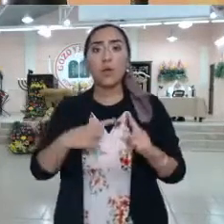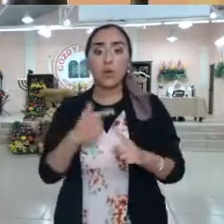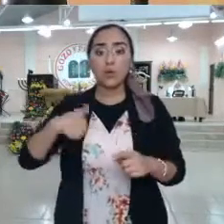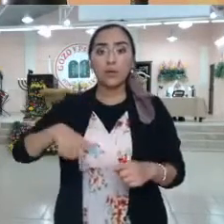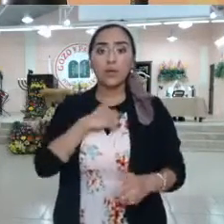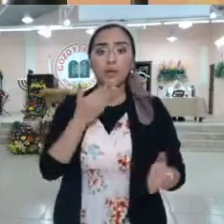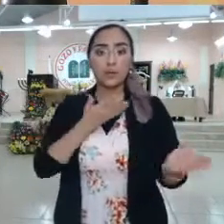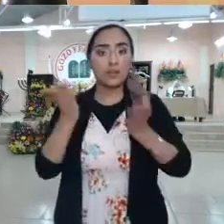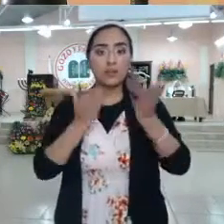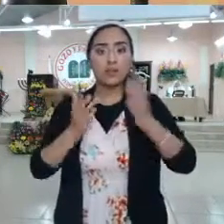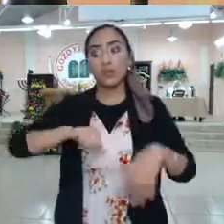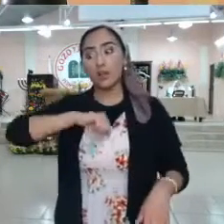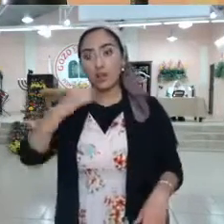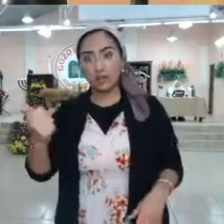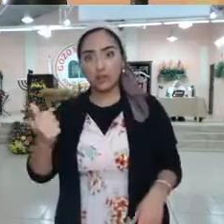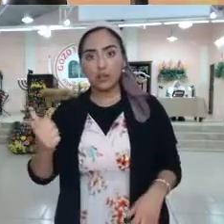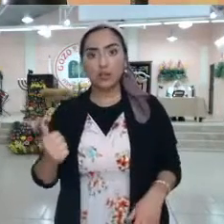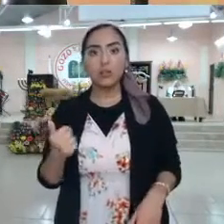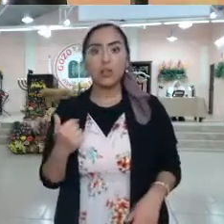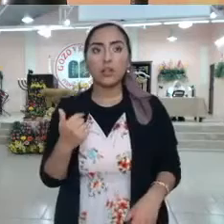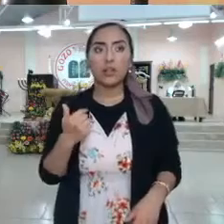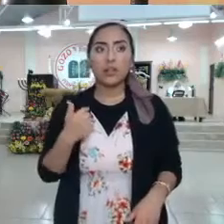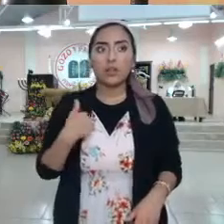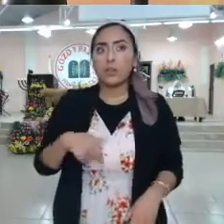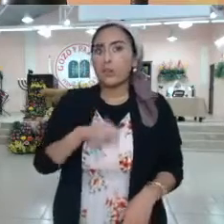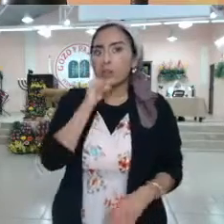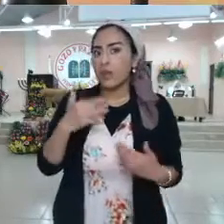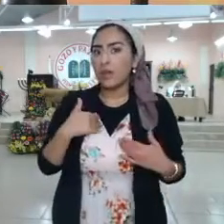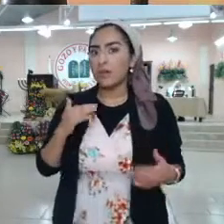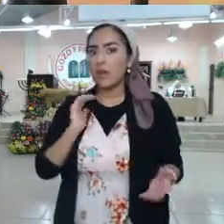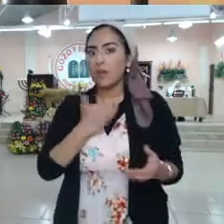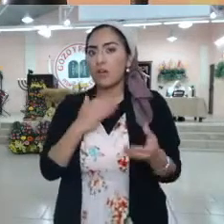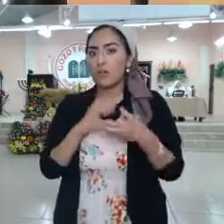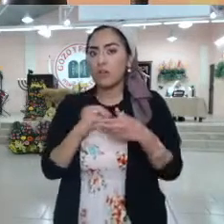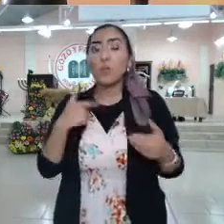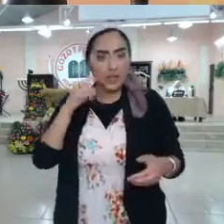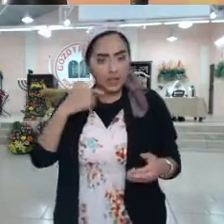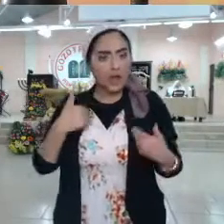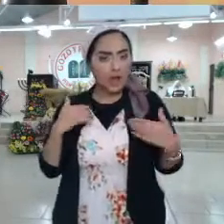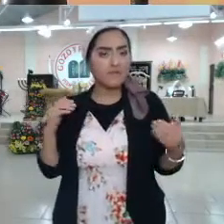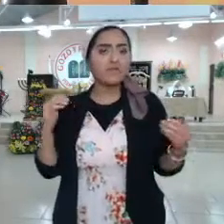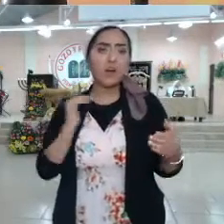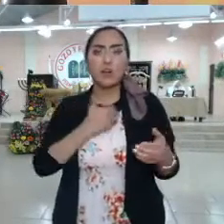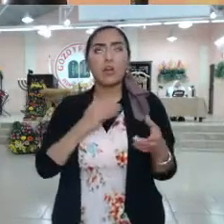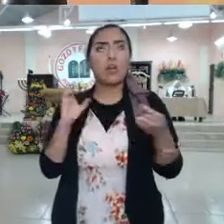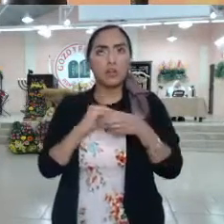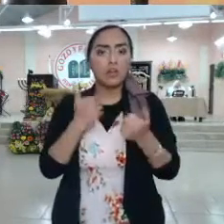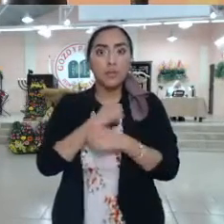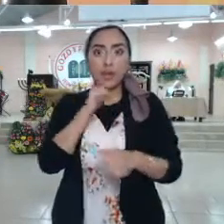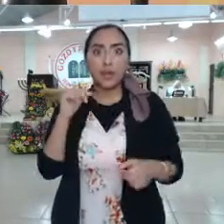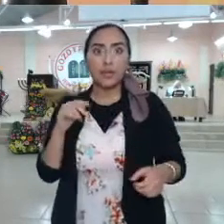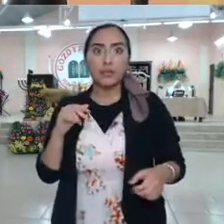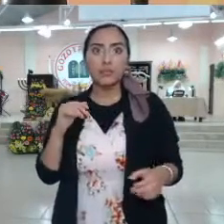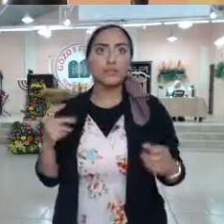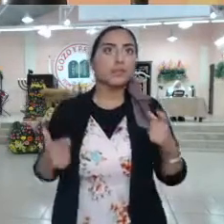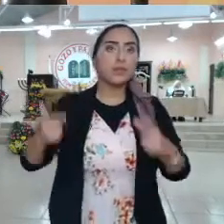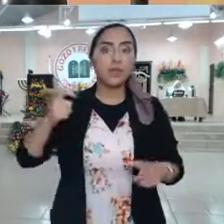others. When we serve the others, we don't have a self-love then. We have to have self-love, but